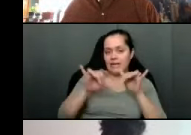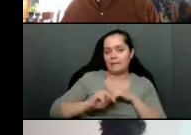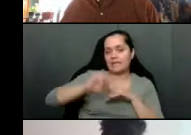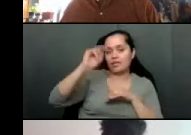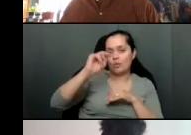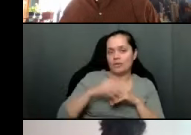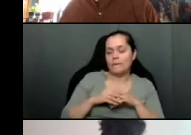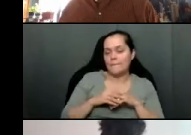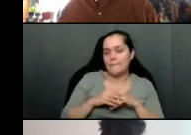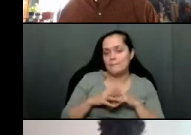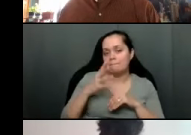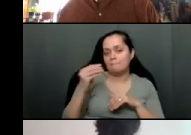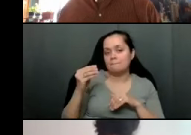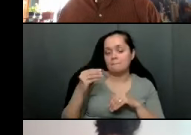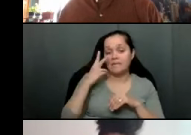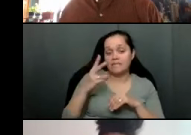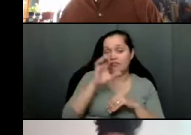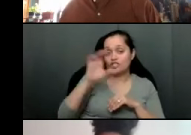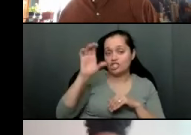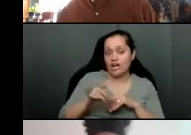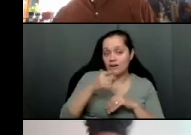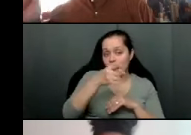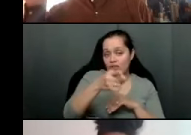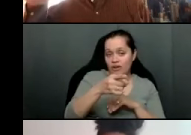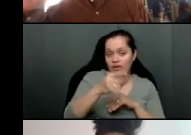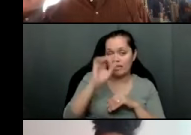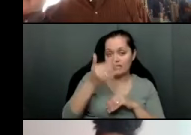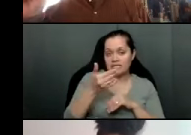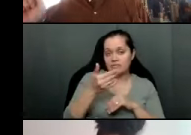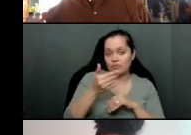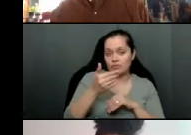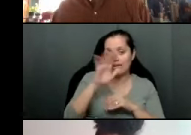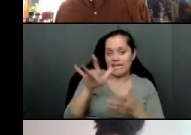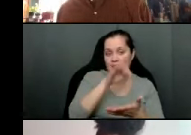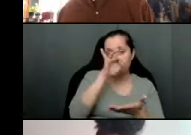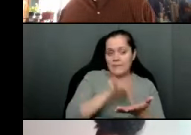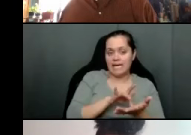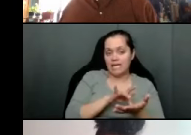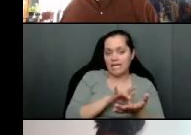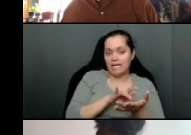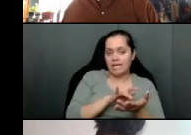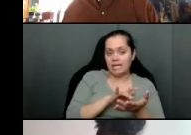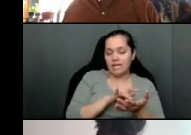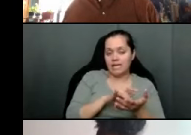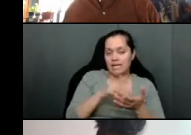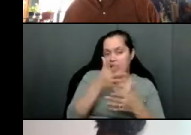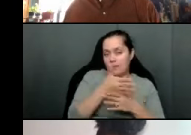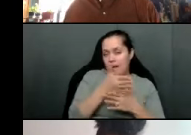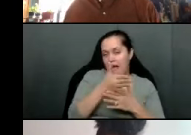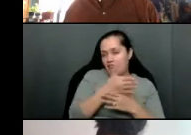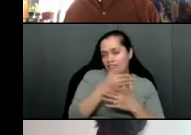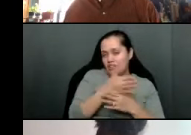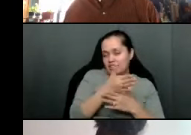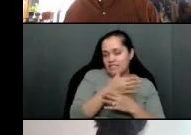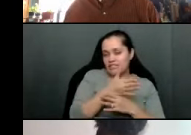North. And you can look for Chicago there, and it looks like we're kind of right in the middle, about average there.